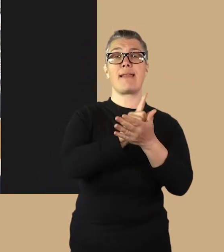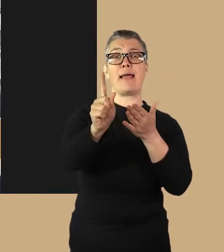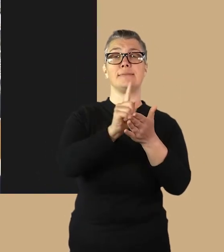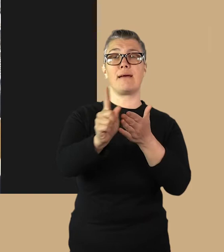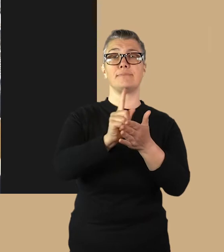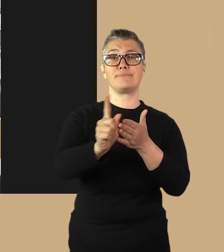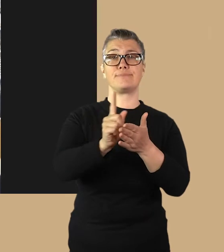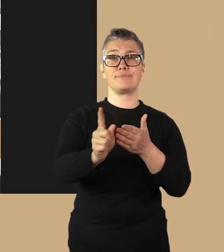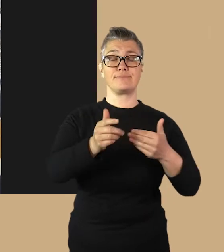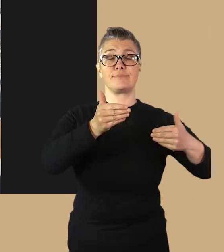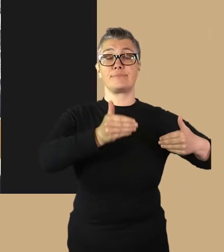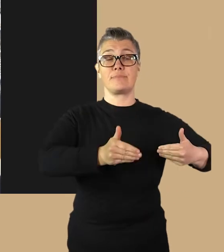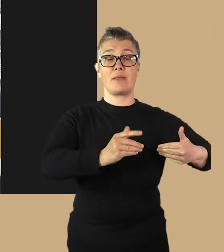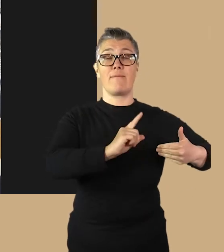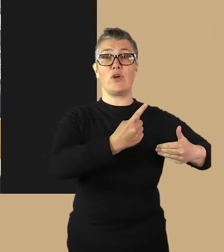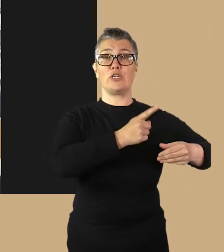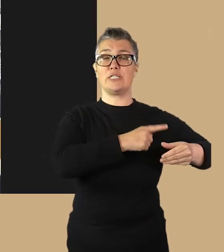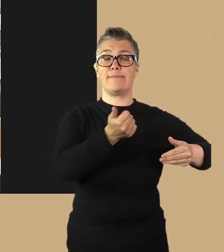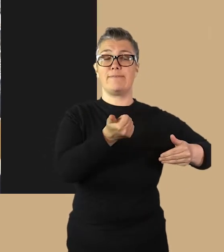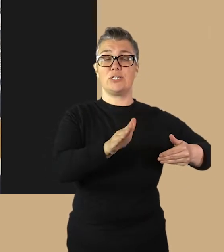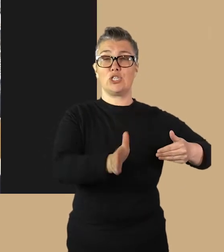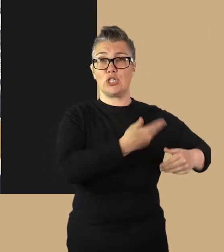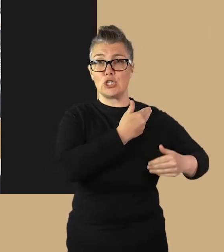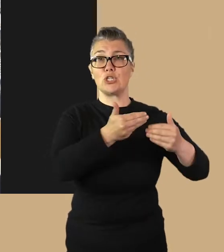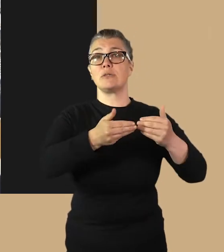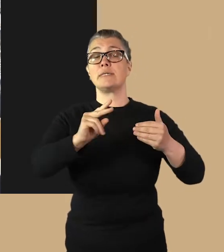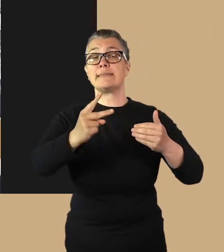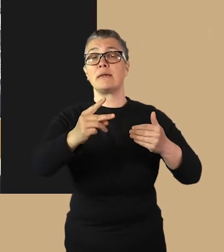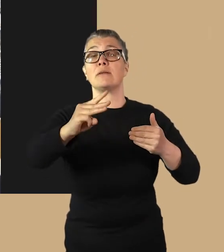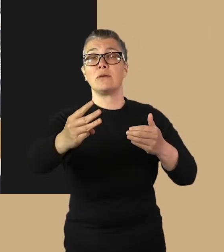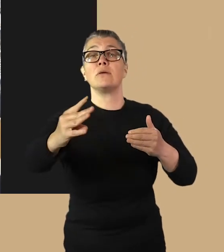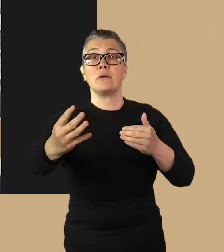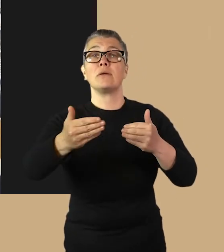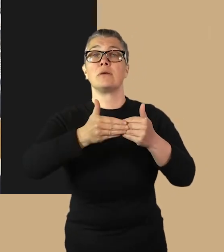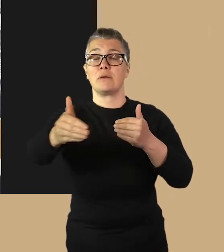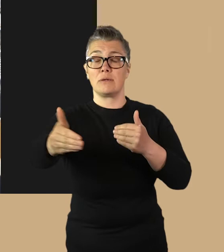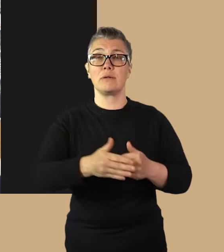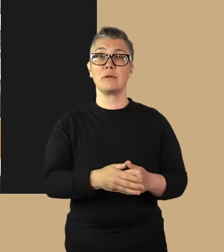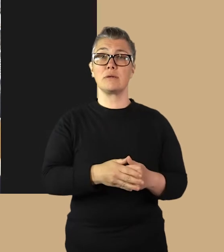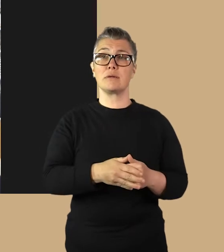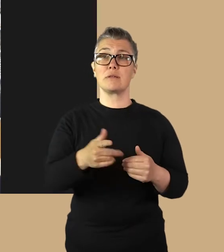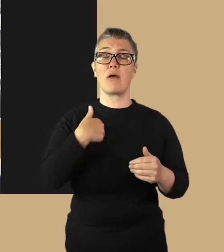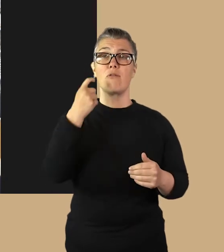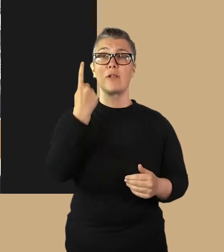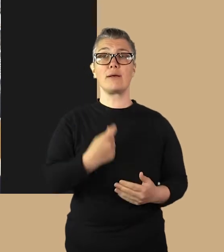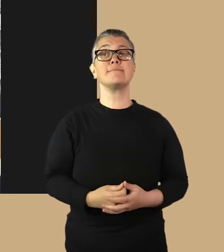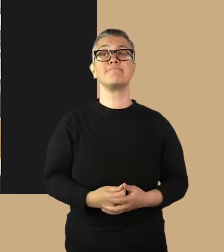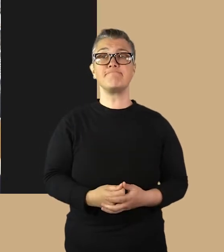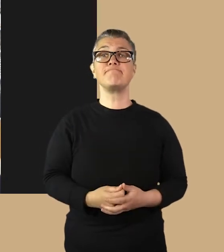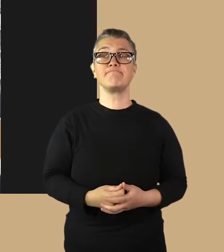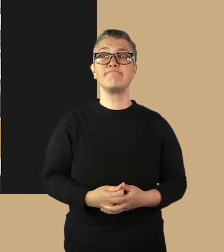when I realized that I couldn't handle things. And so I might like do a full course full